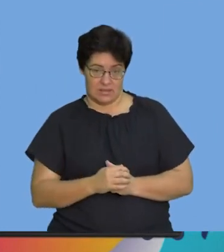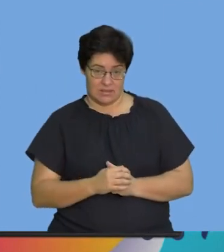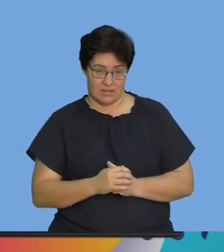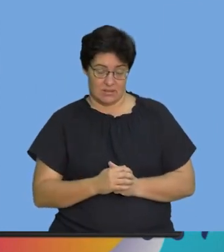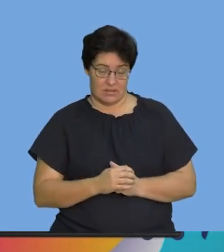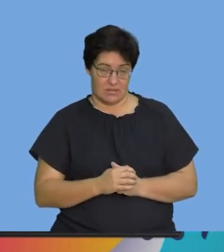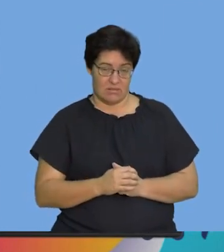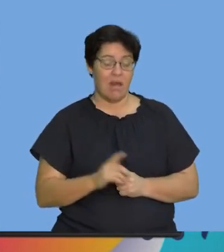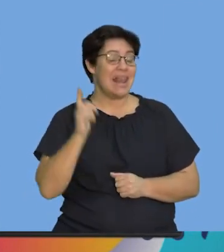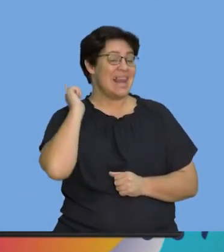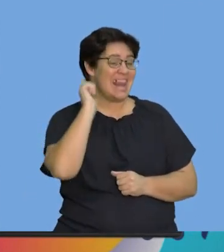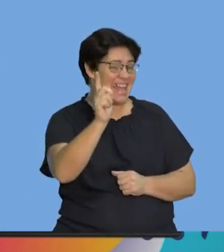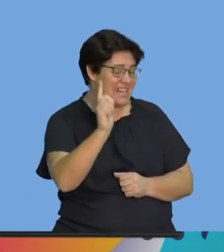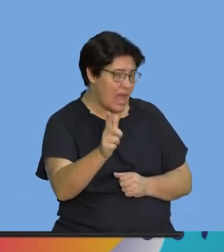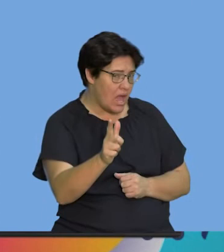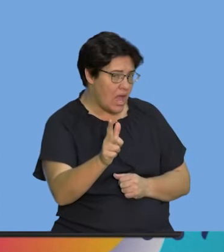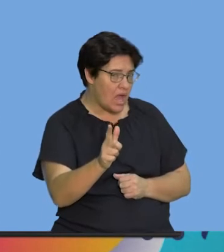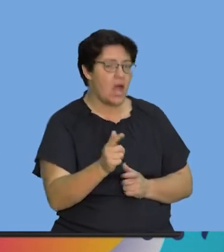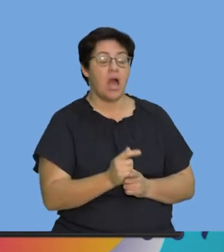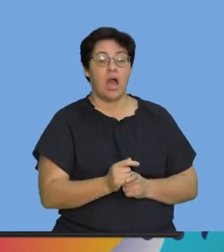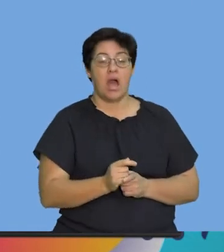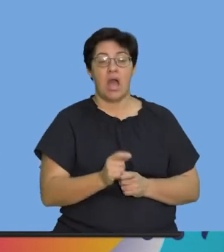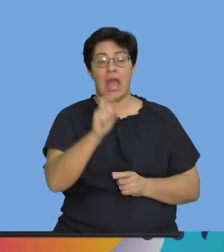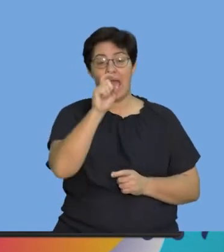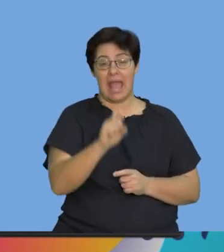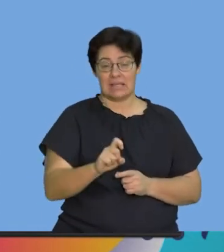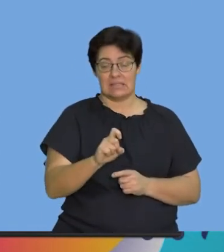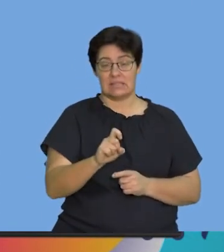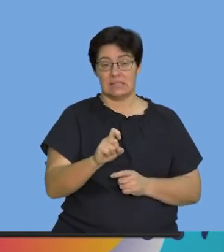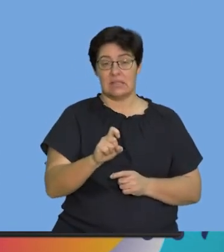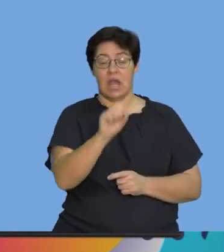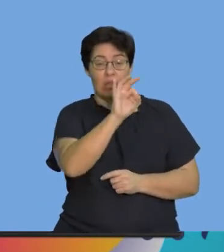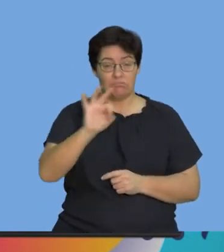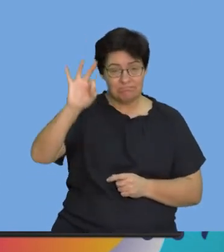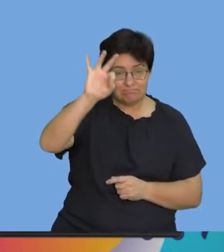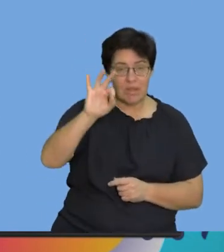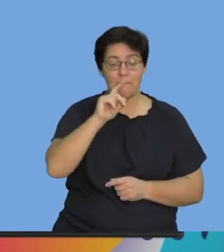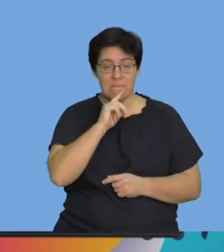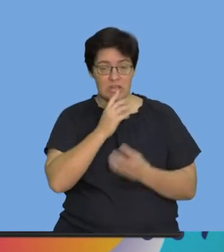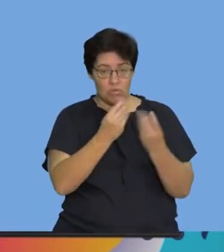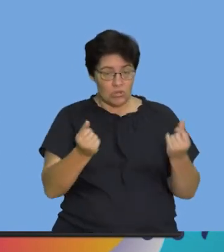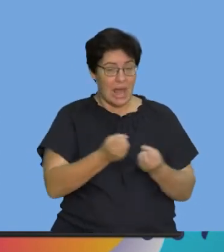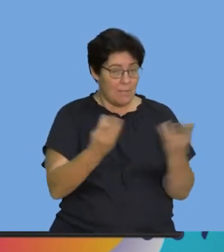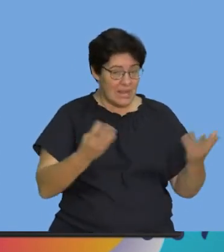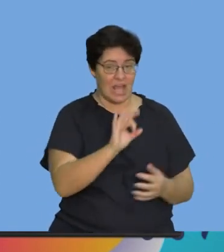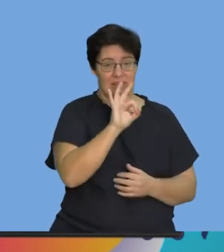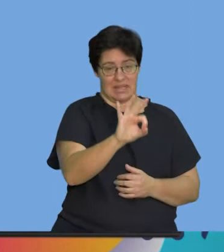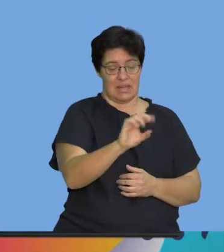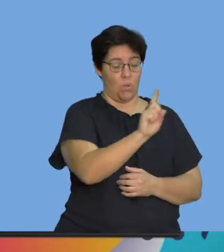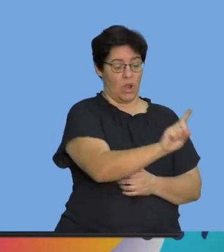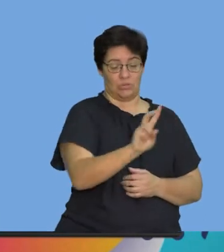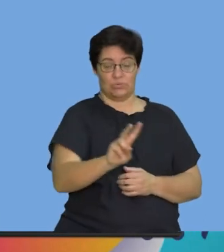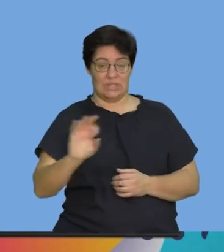at the later stage, you know, if it's x cubed, then I have 3 solutions. So the exponent, the leading